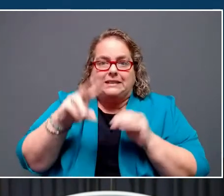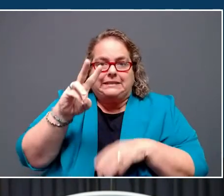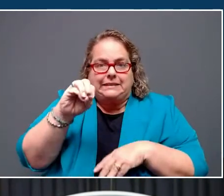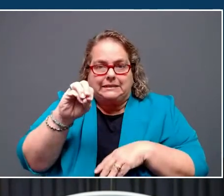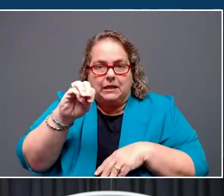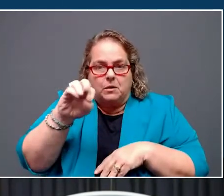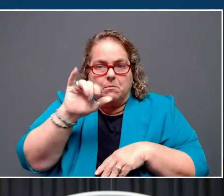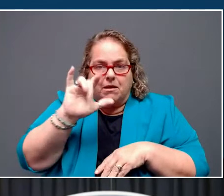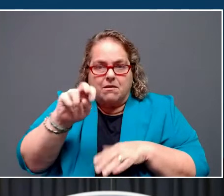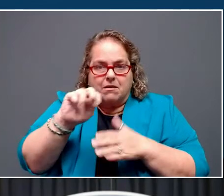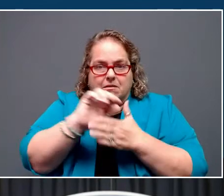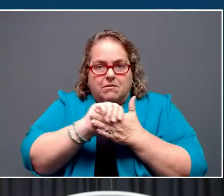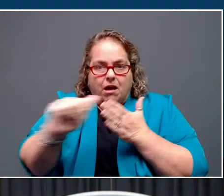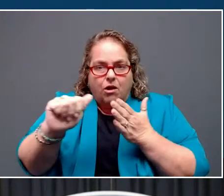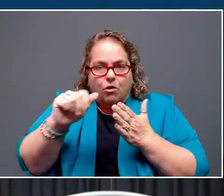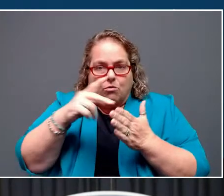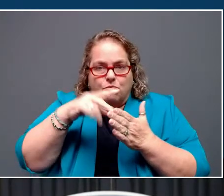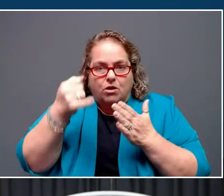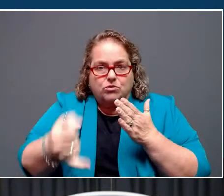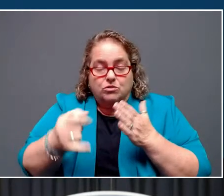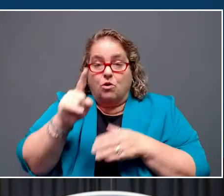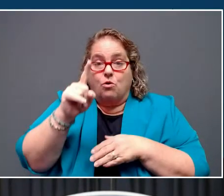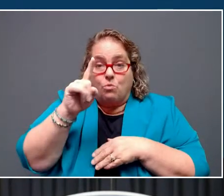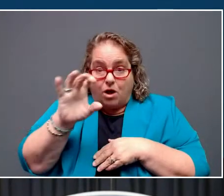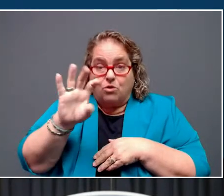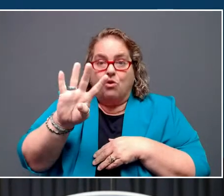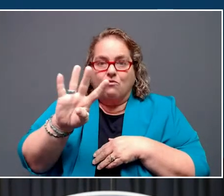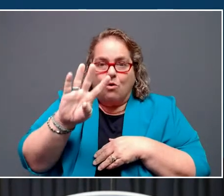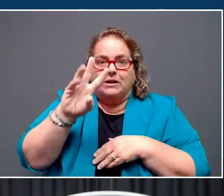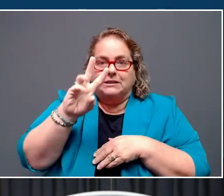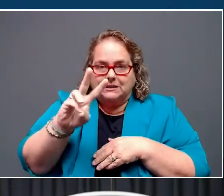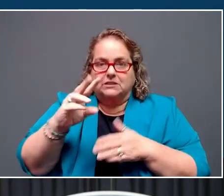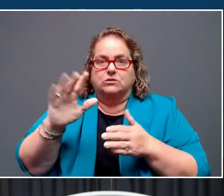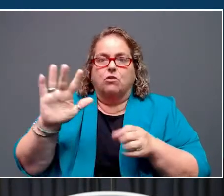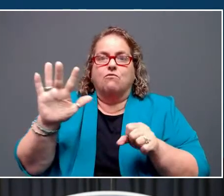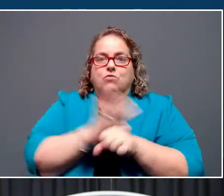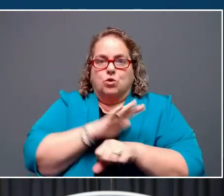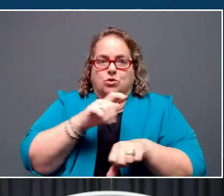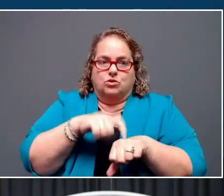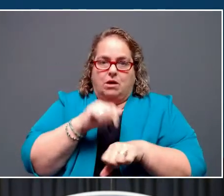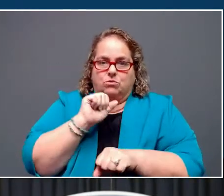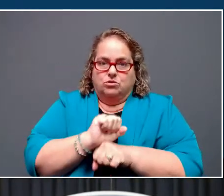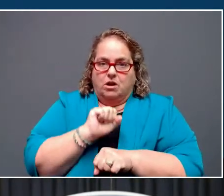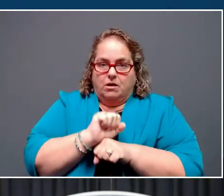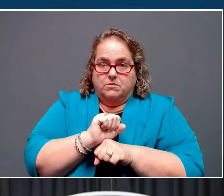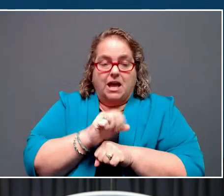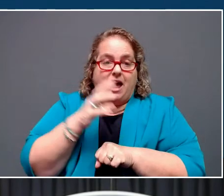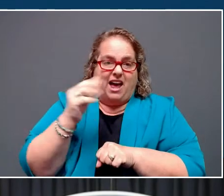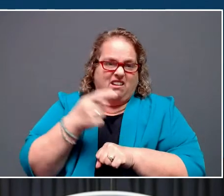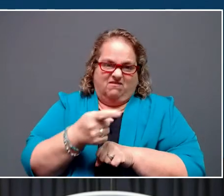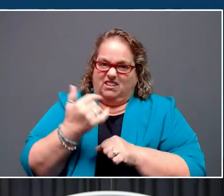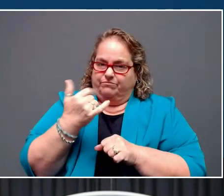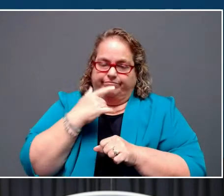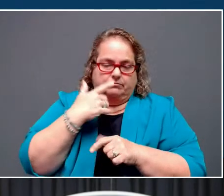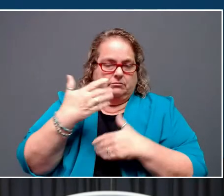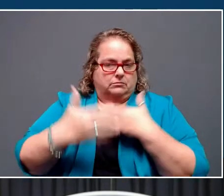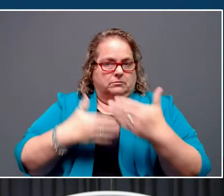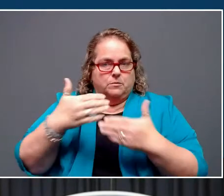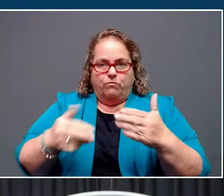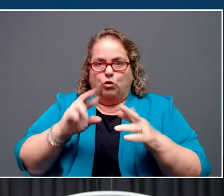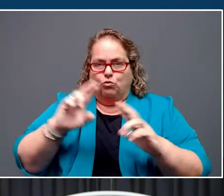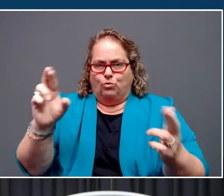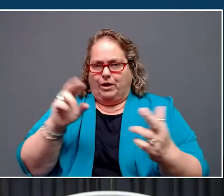least 146 full-time jobs. And they are well on their way to meeting that goal of job